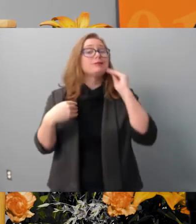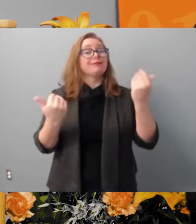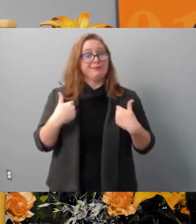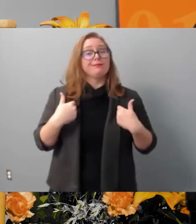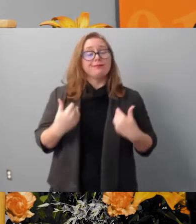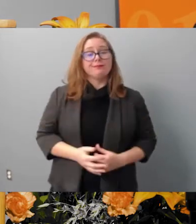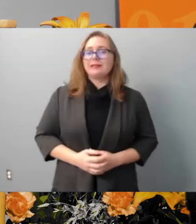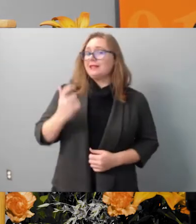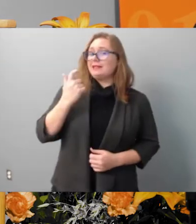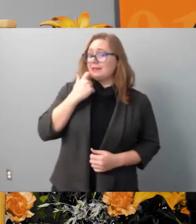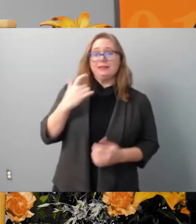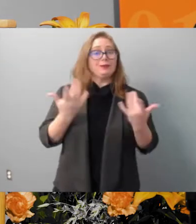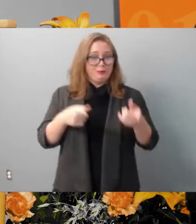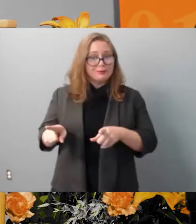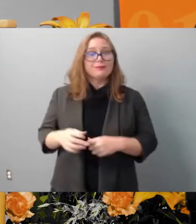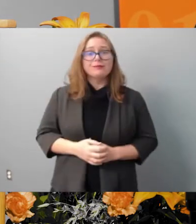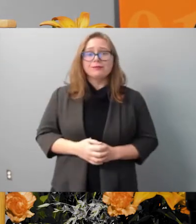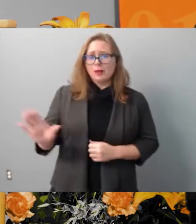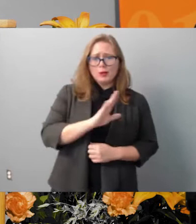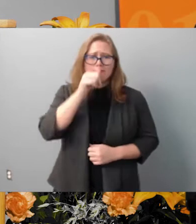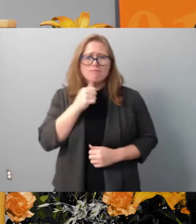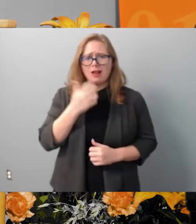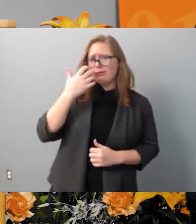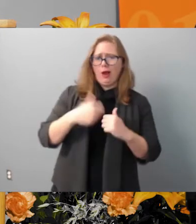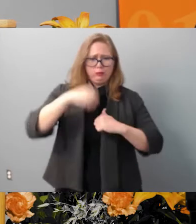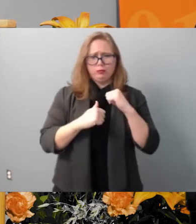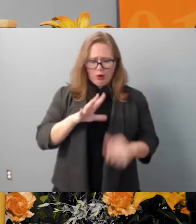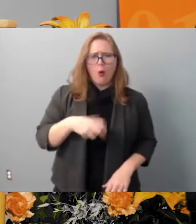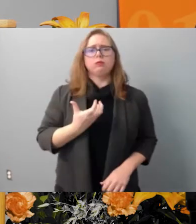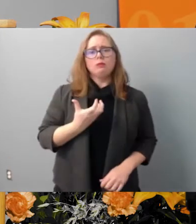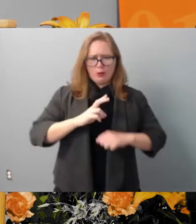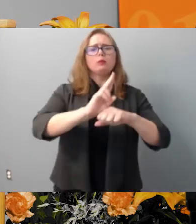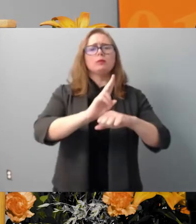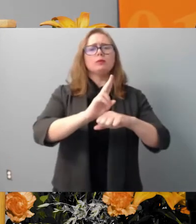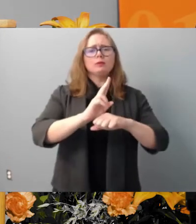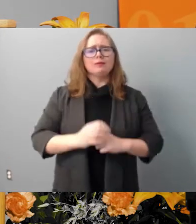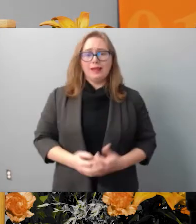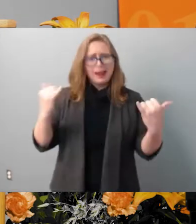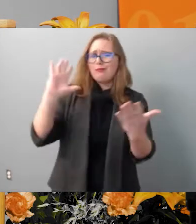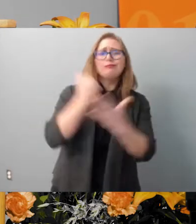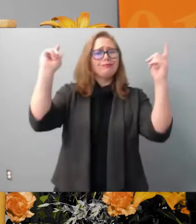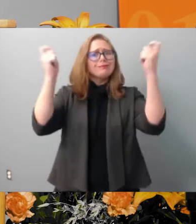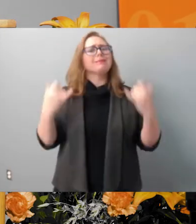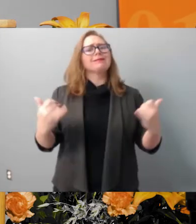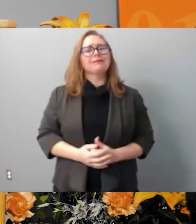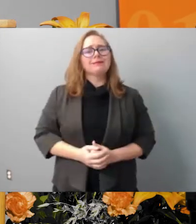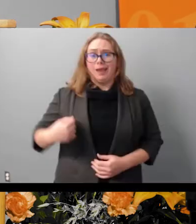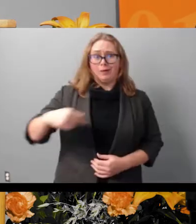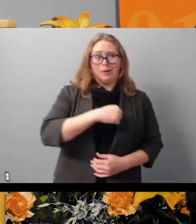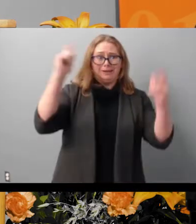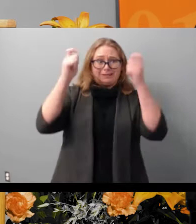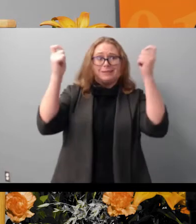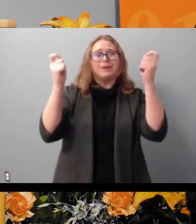grit that you have shown in the face of these challenges. And today, we celebrate you.